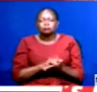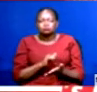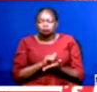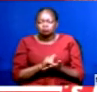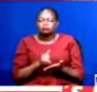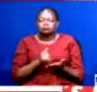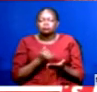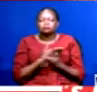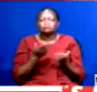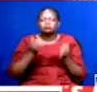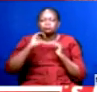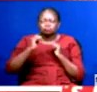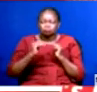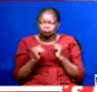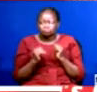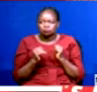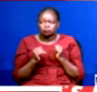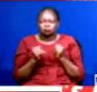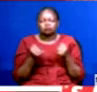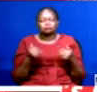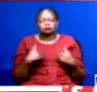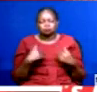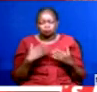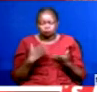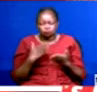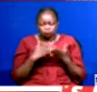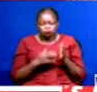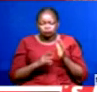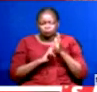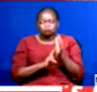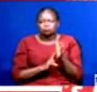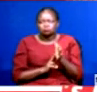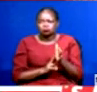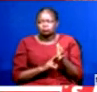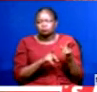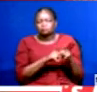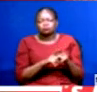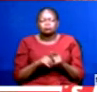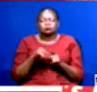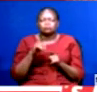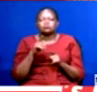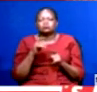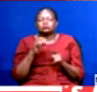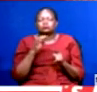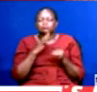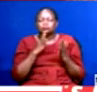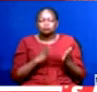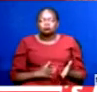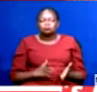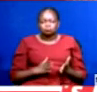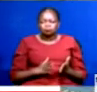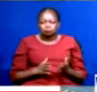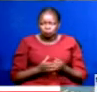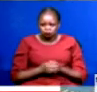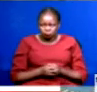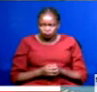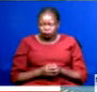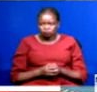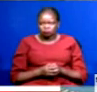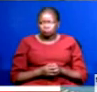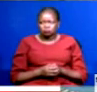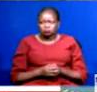each county at the minimum have representative as beneficiaries of the Tony Elumelu Foundation.